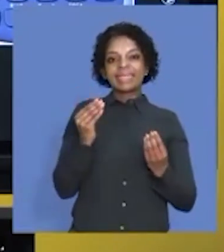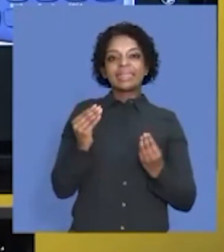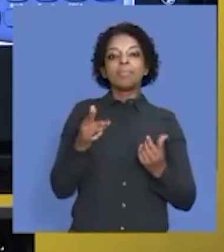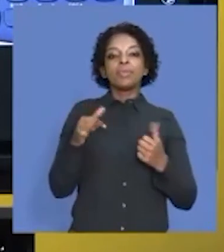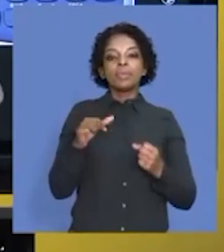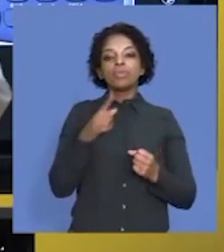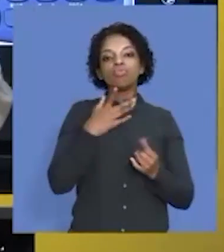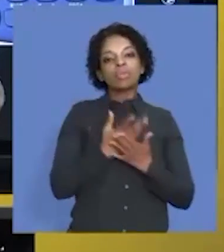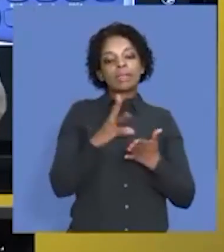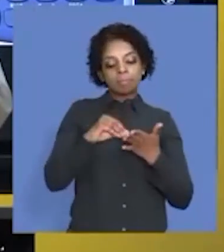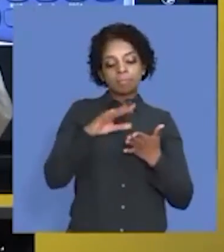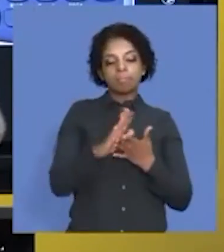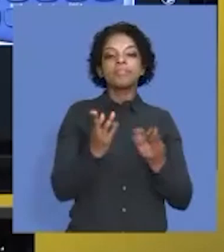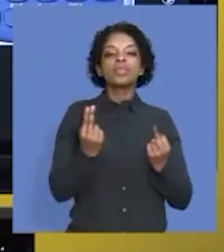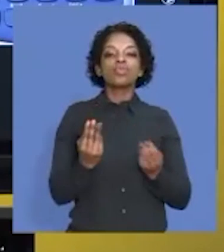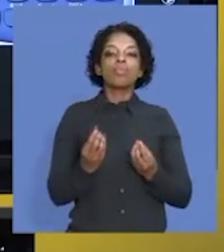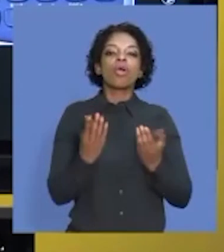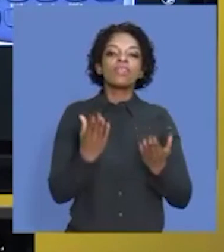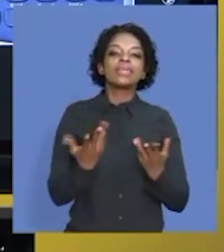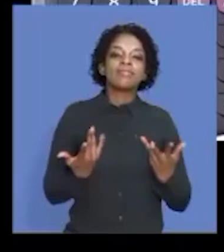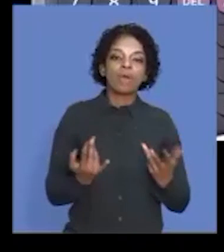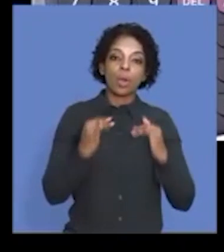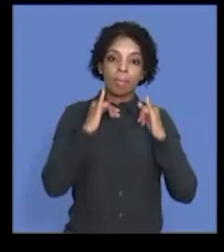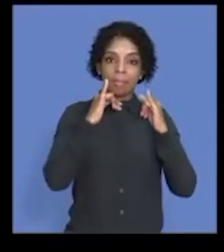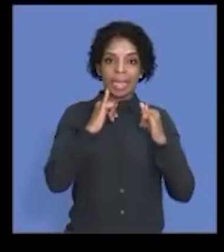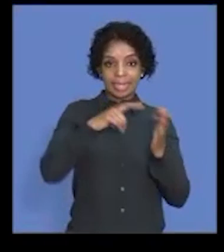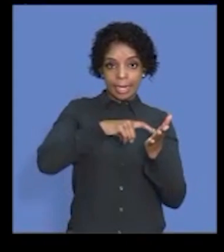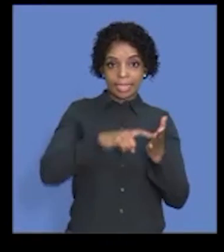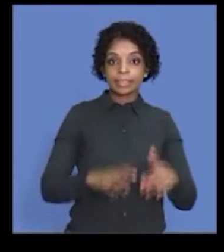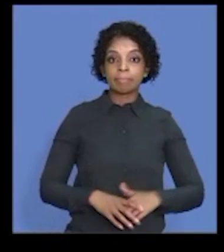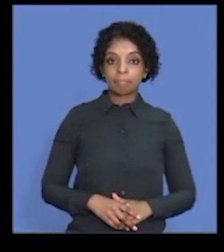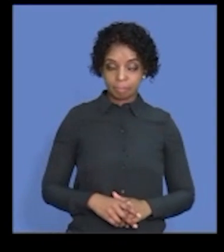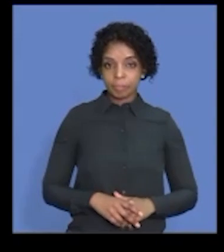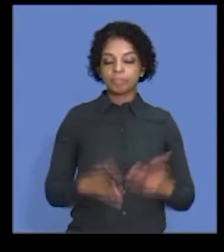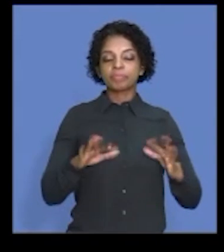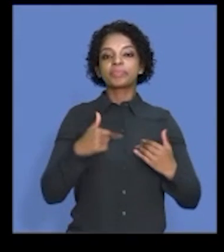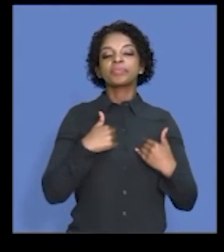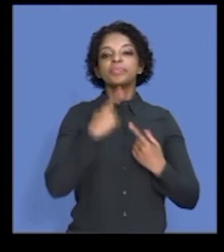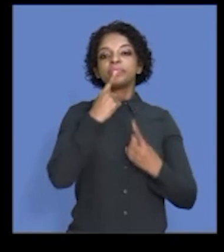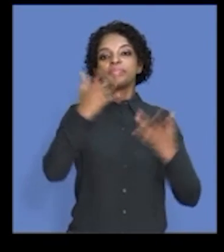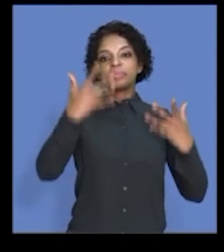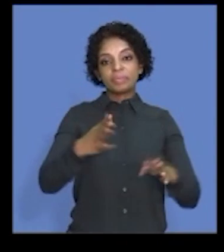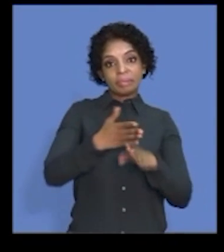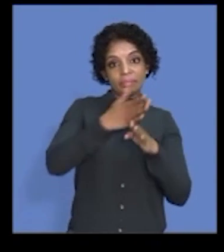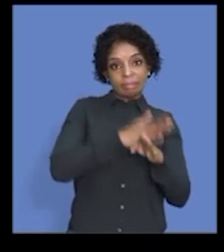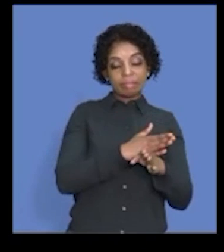Okay, but like I said, our question, we are given the provision for bad debts. Let's just pick up our pen